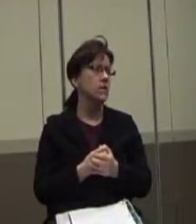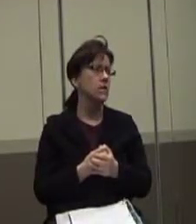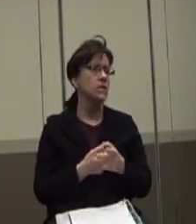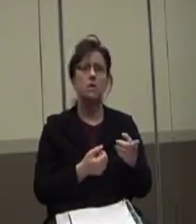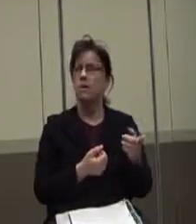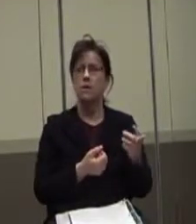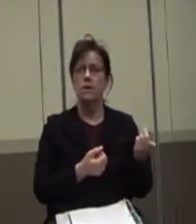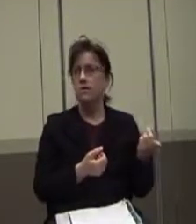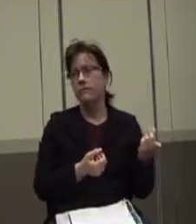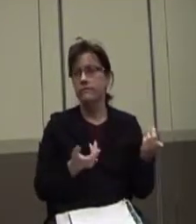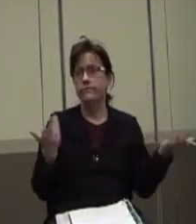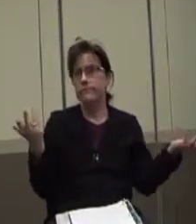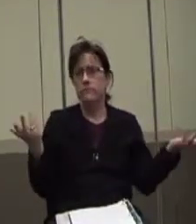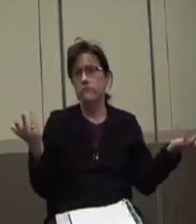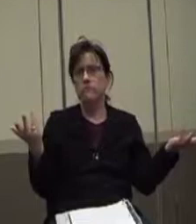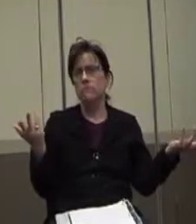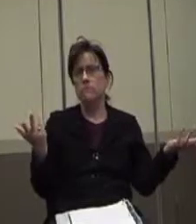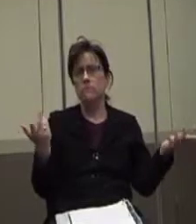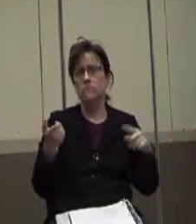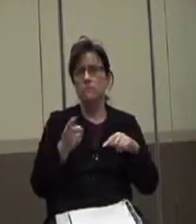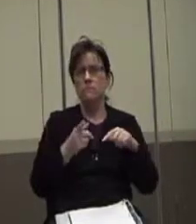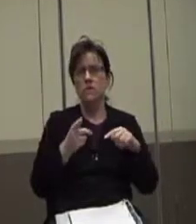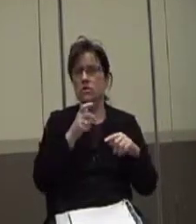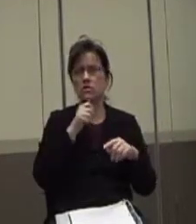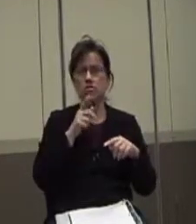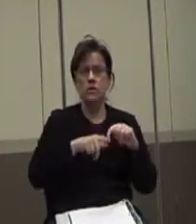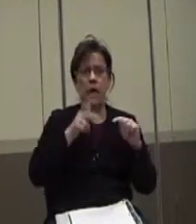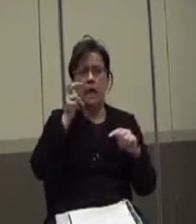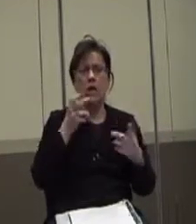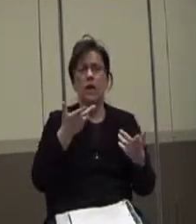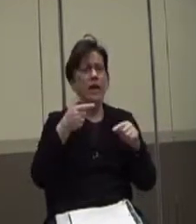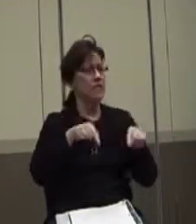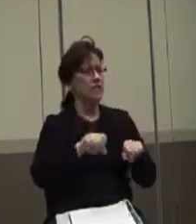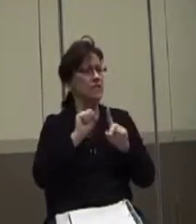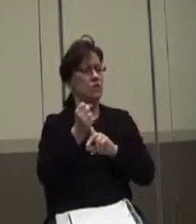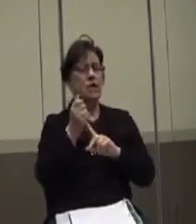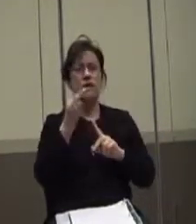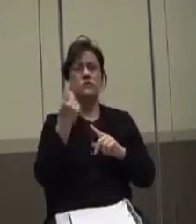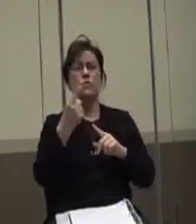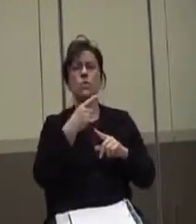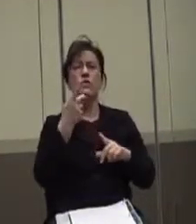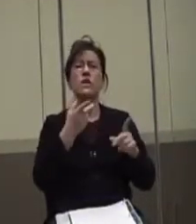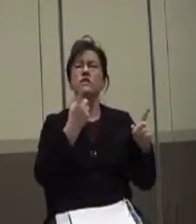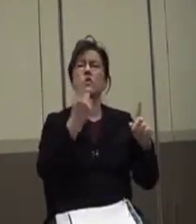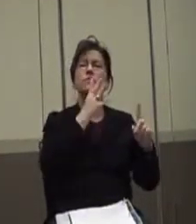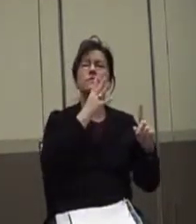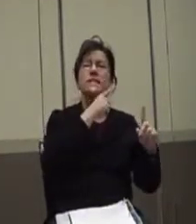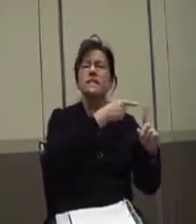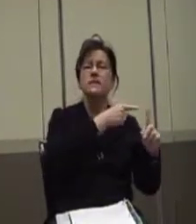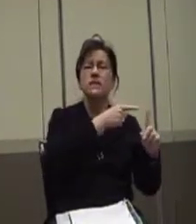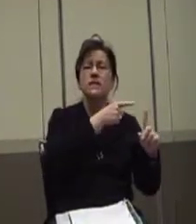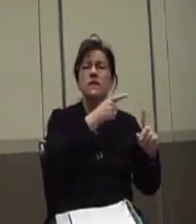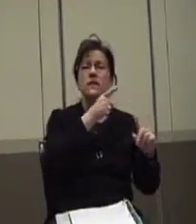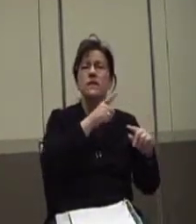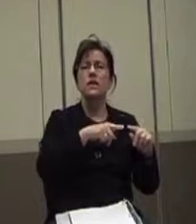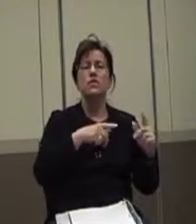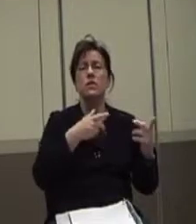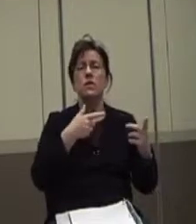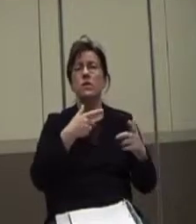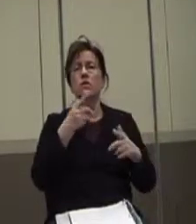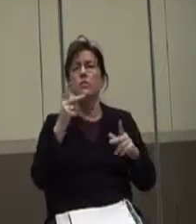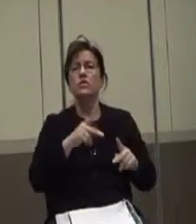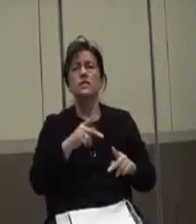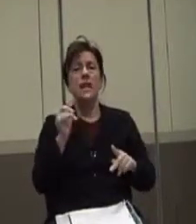She doesn't hear. Yeah, just as in this situation, if all of a sudden somebody up here over here speaks, and you get a person like me who's